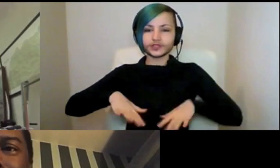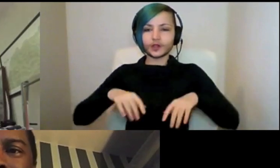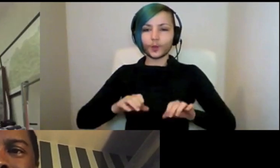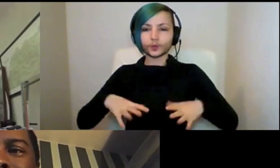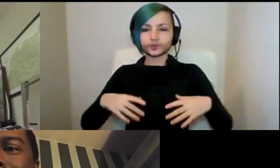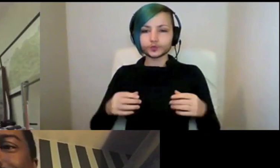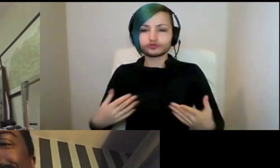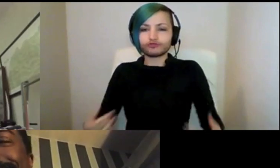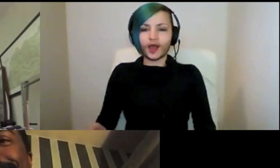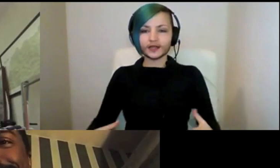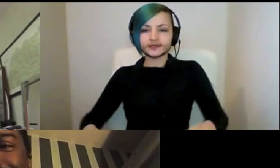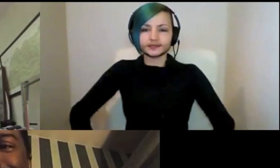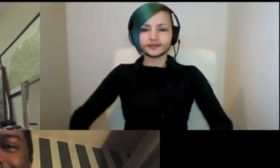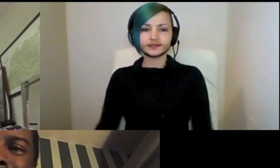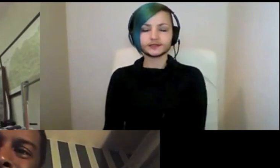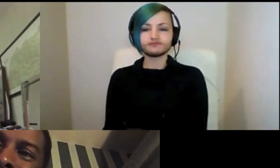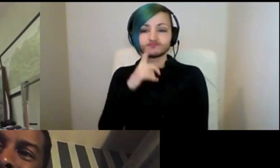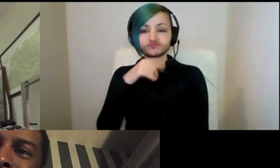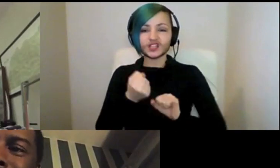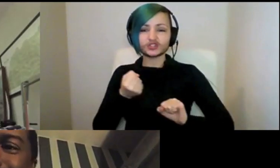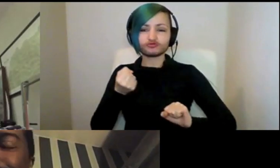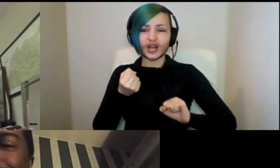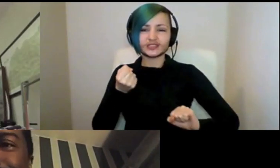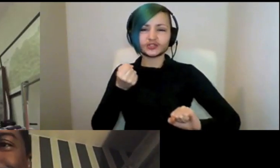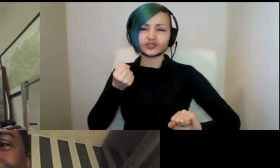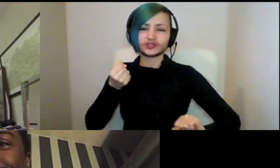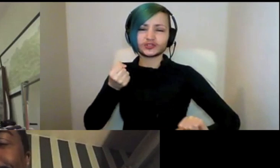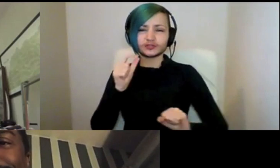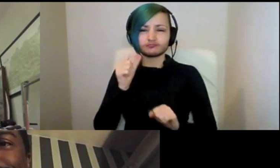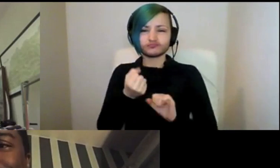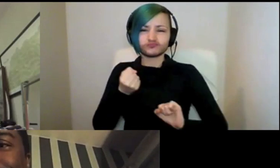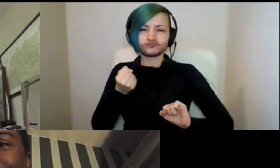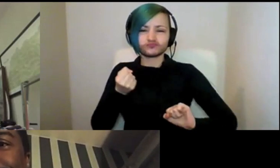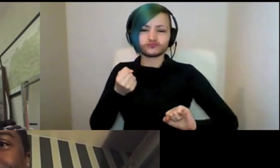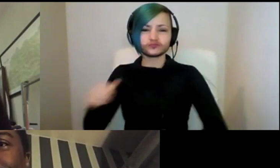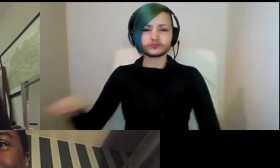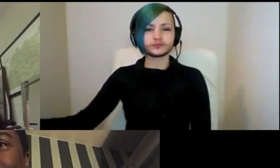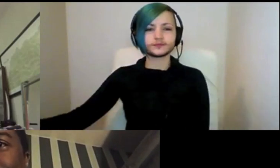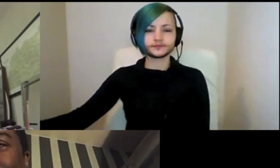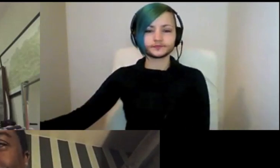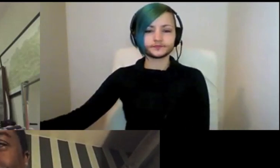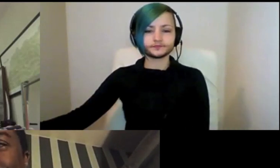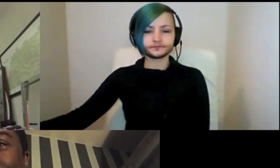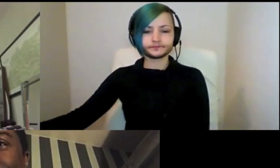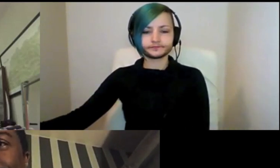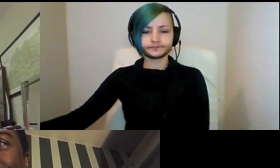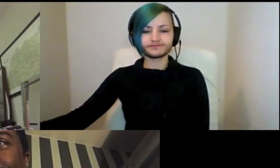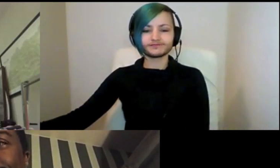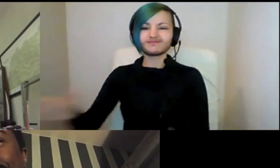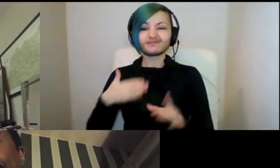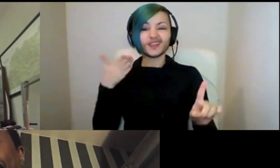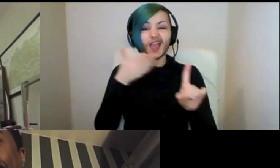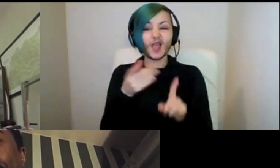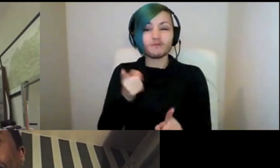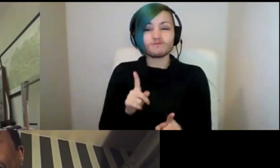bit. If you want to, you can stretch a little bit. Really, it's just about kind of feeling your body